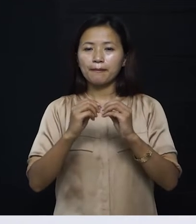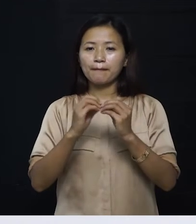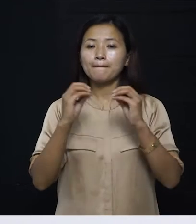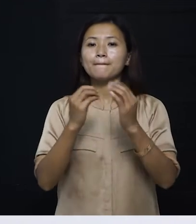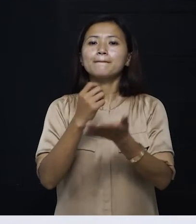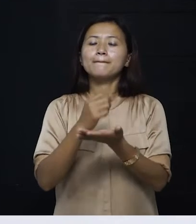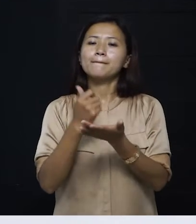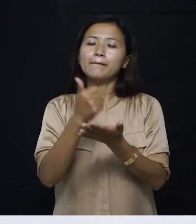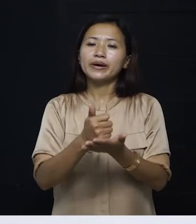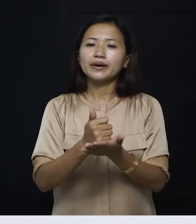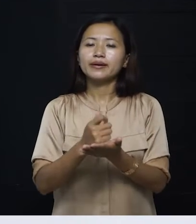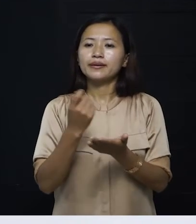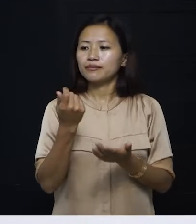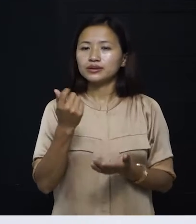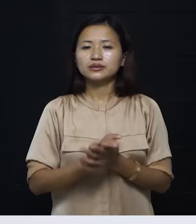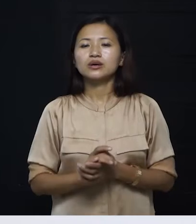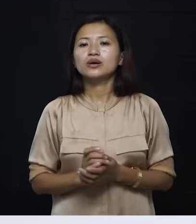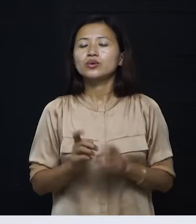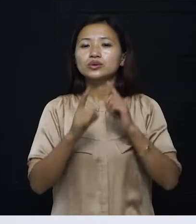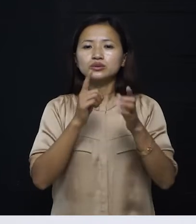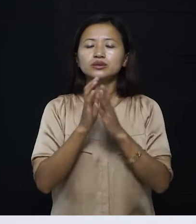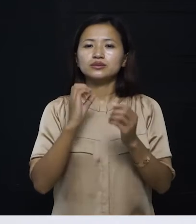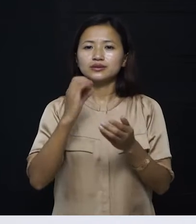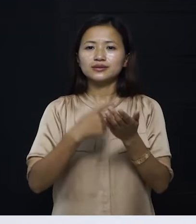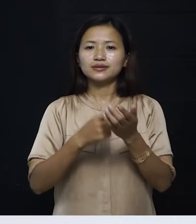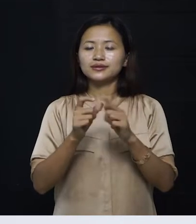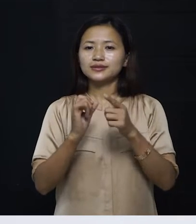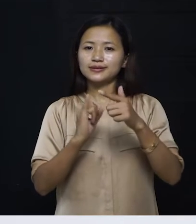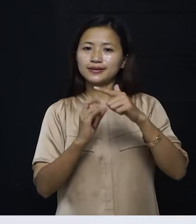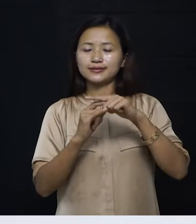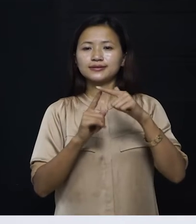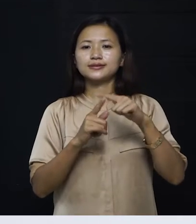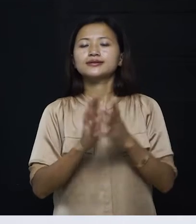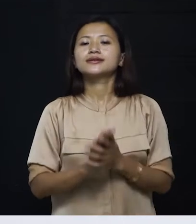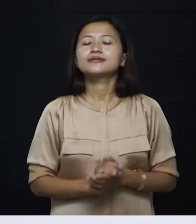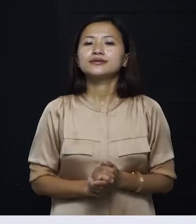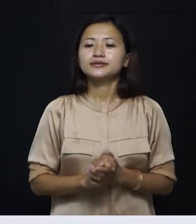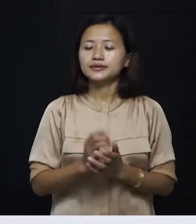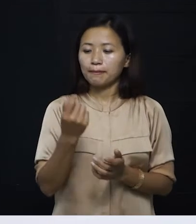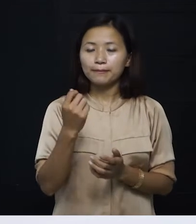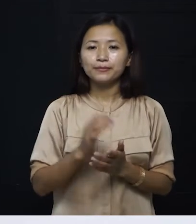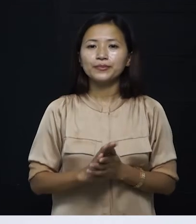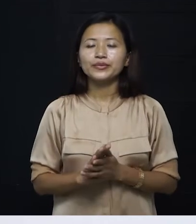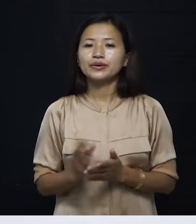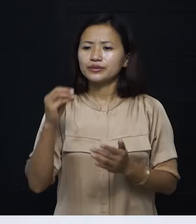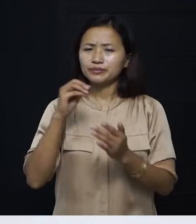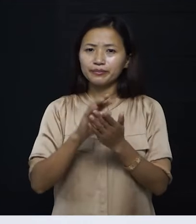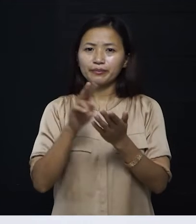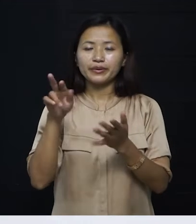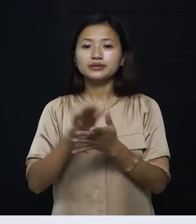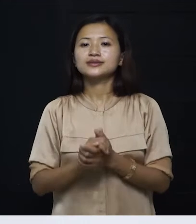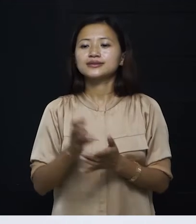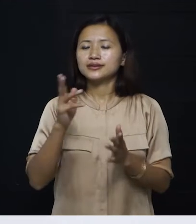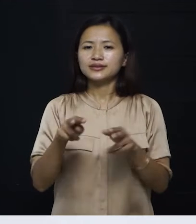we are talking about the credit money. Okay, now here when we say credit money, what we meant here is